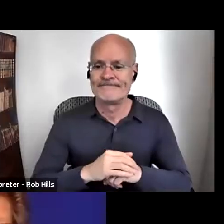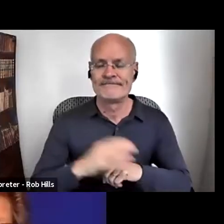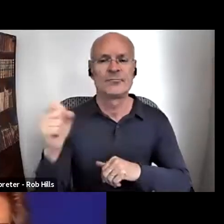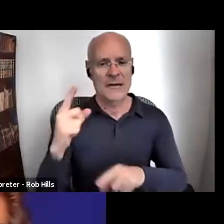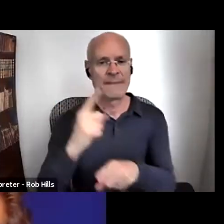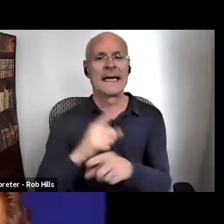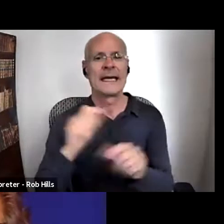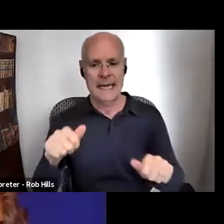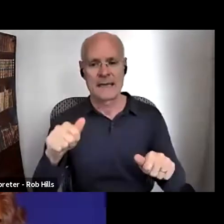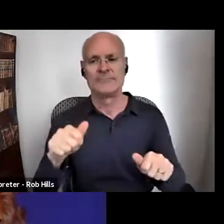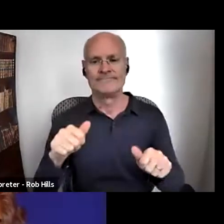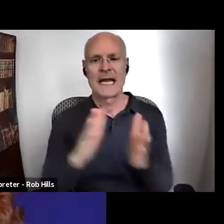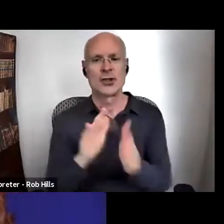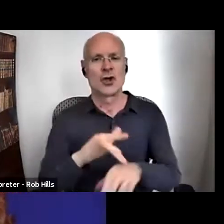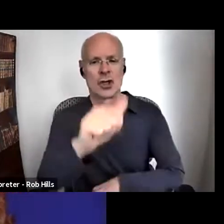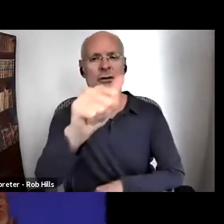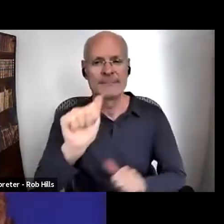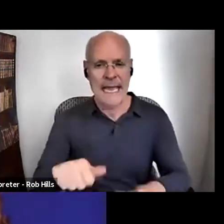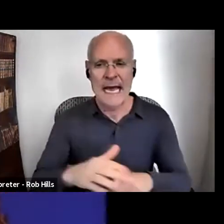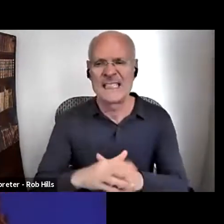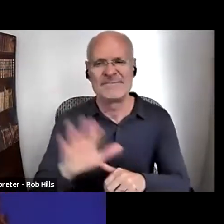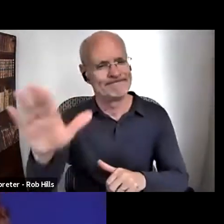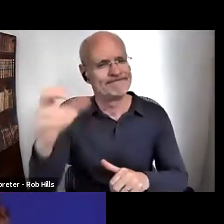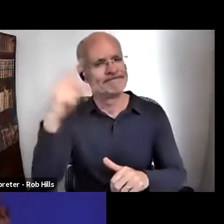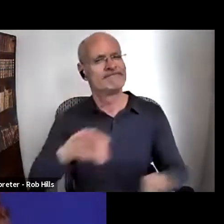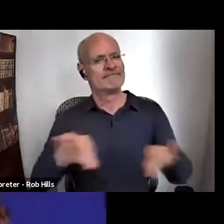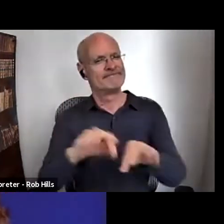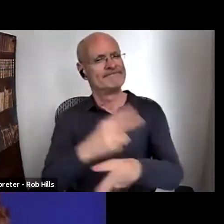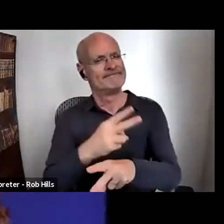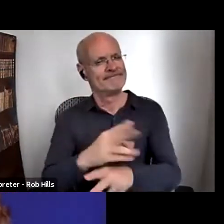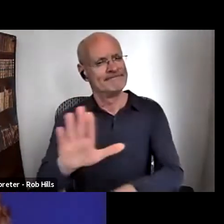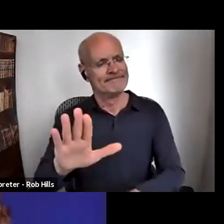Yeah, you know, we want to be careful because some